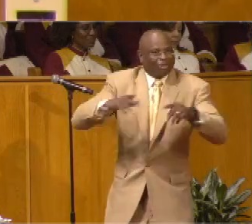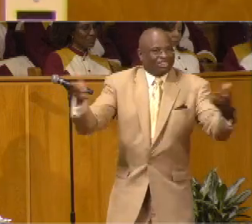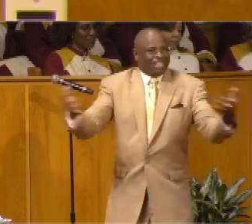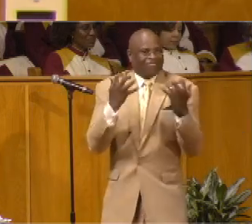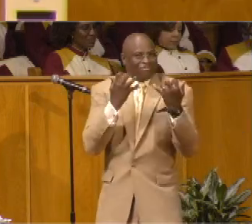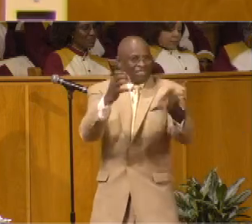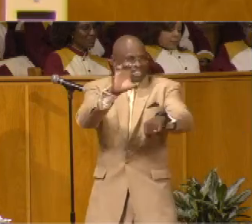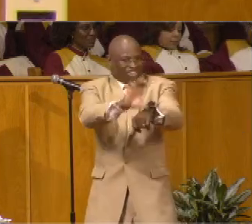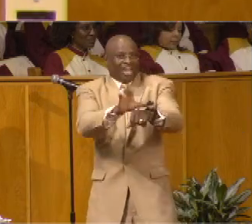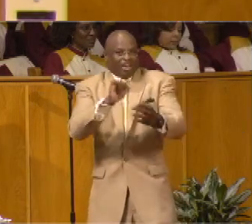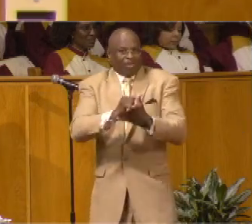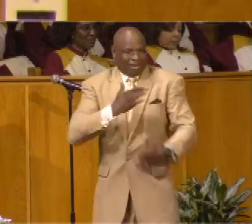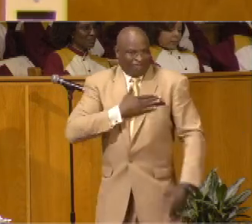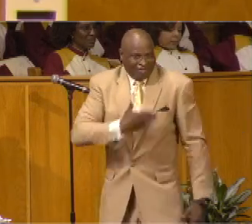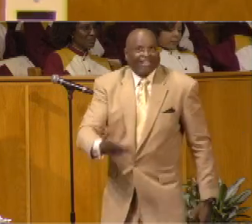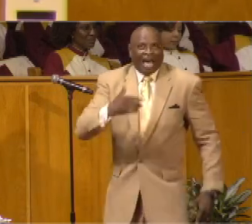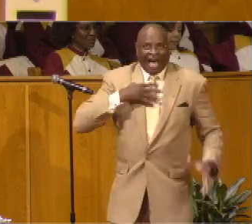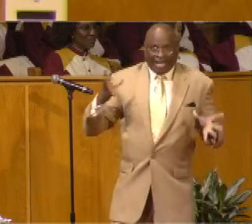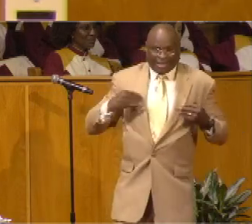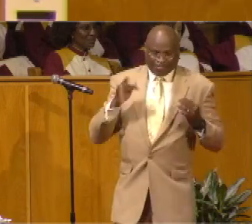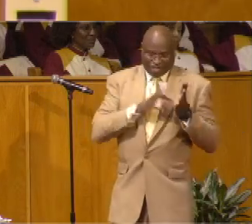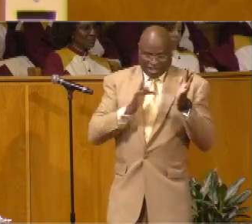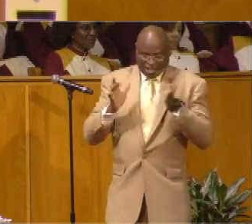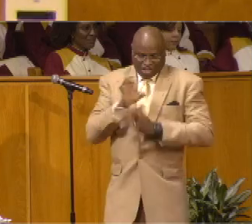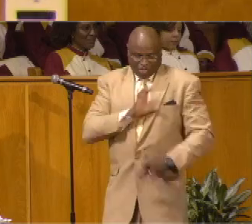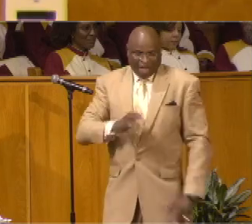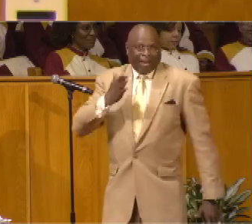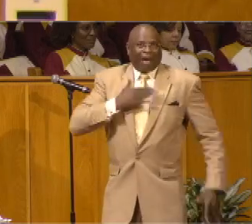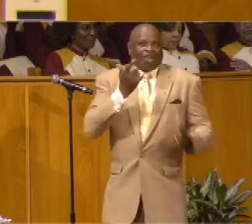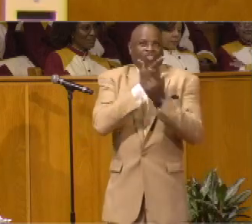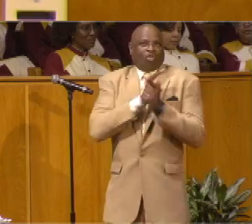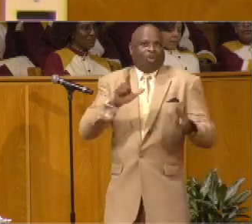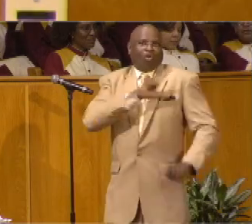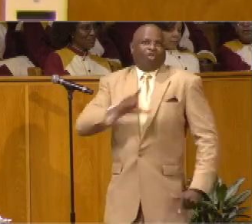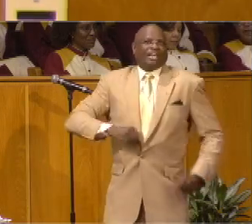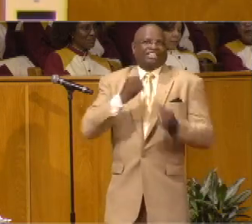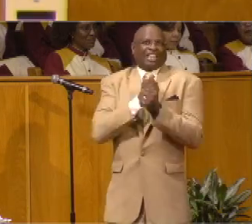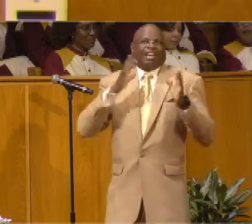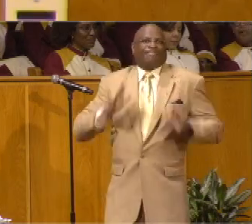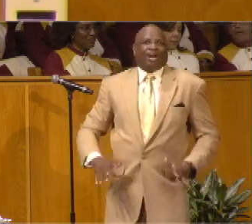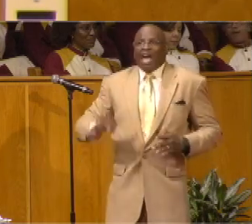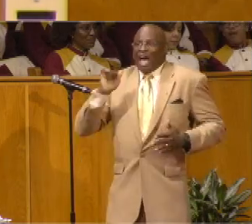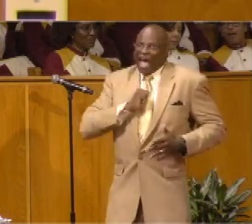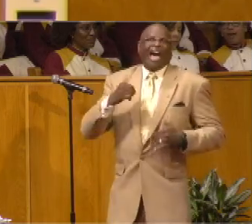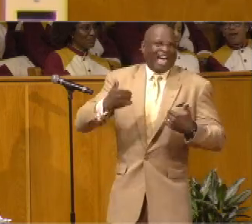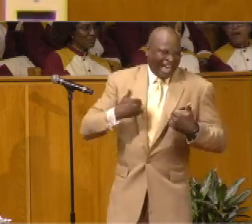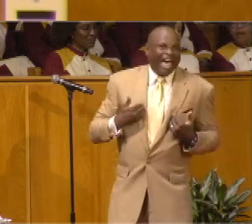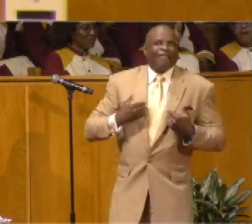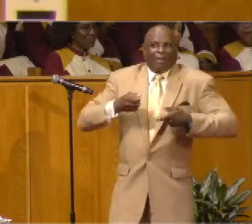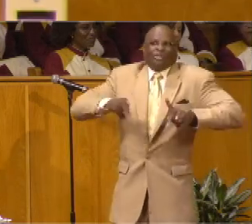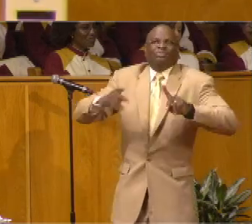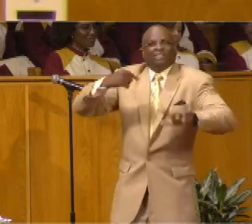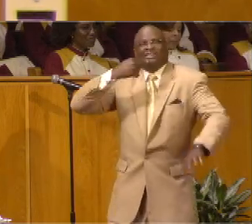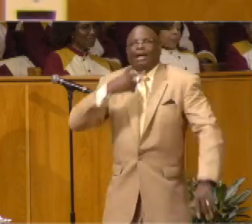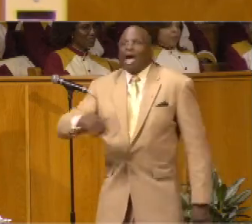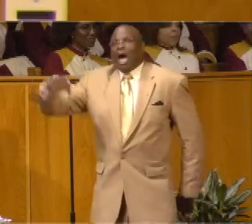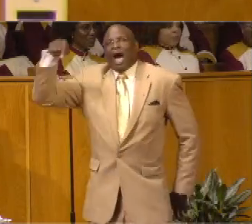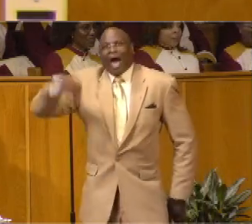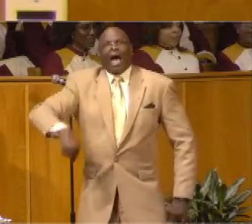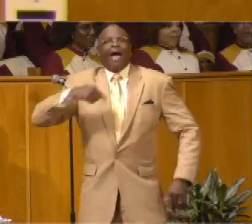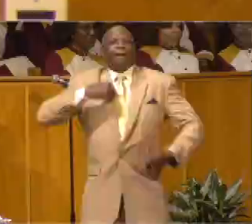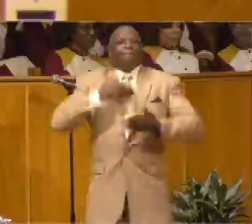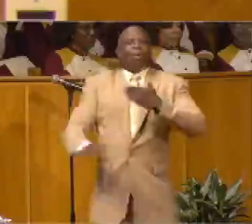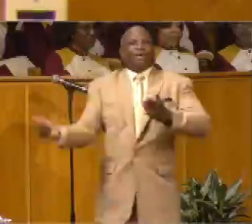Church who confesses Jesus Christ as their Lord and Savior has no hesitation to declare that I am